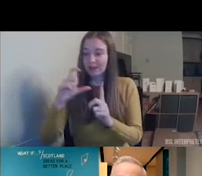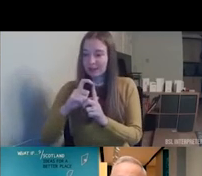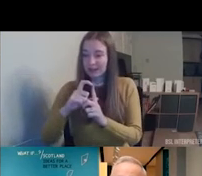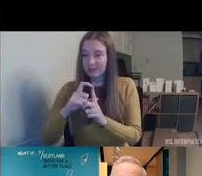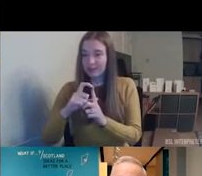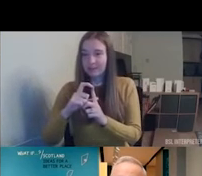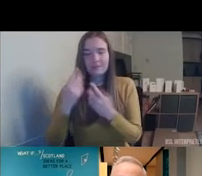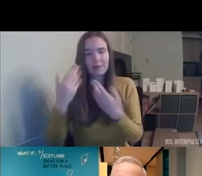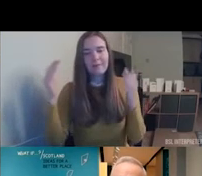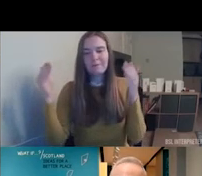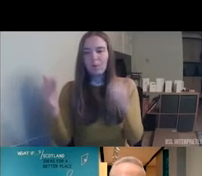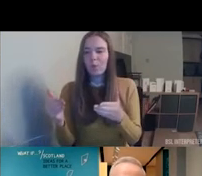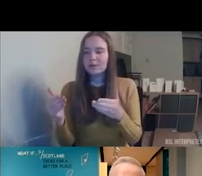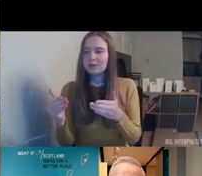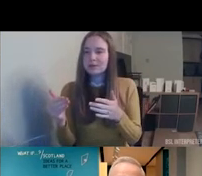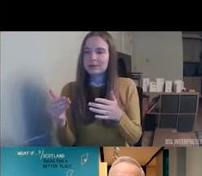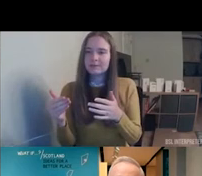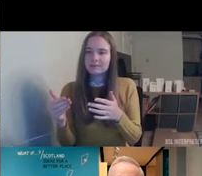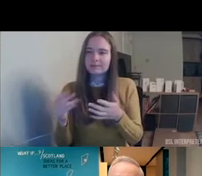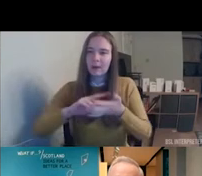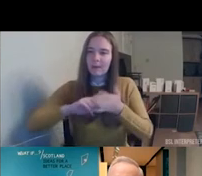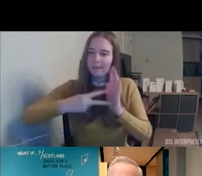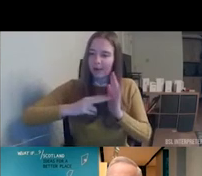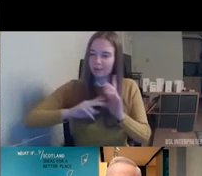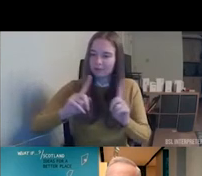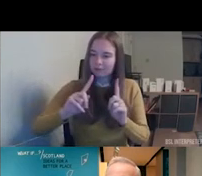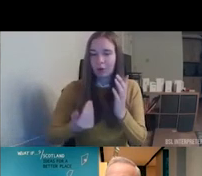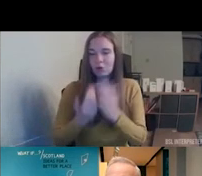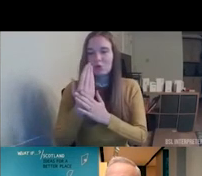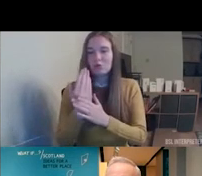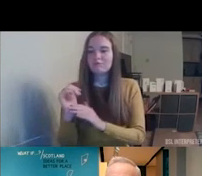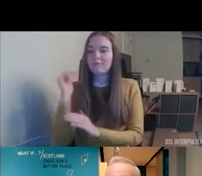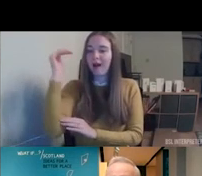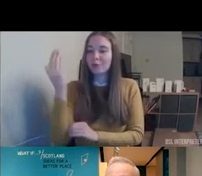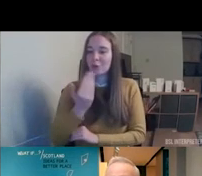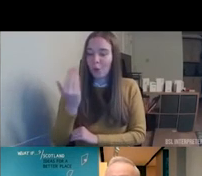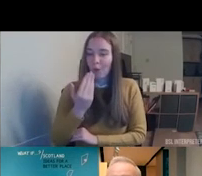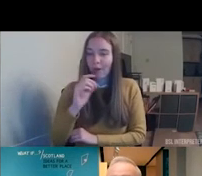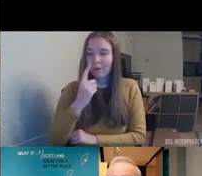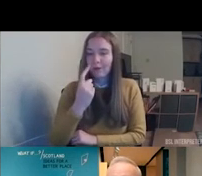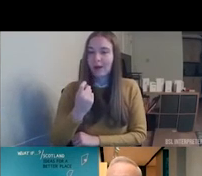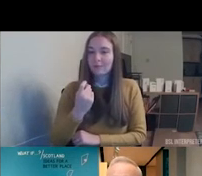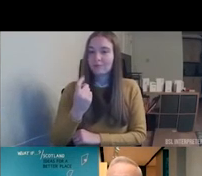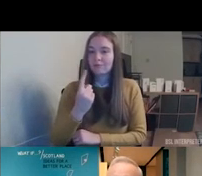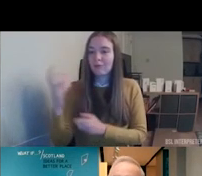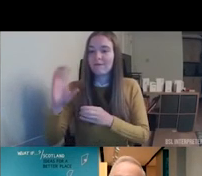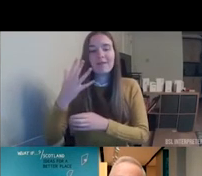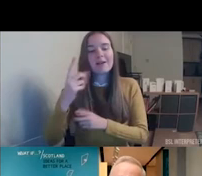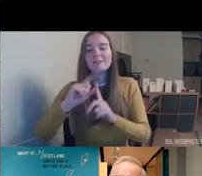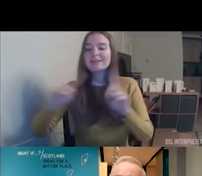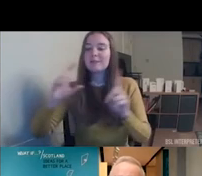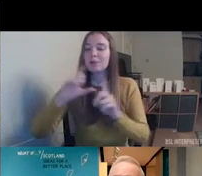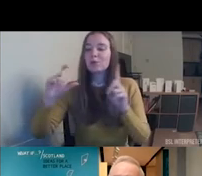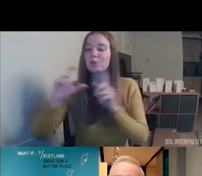plans for a new high school, which is really going to bring five different communities together, which haven't